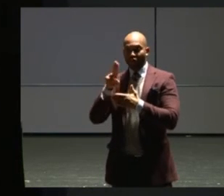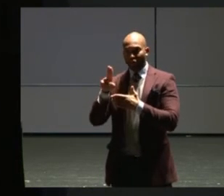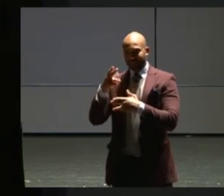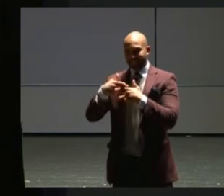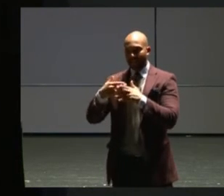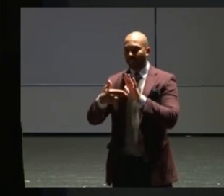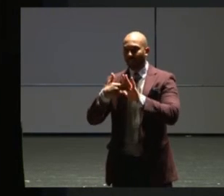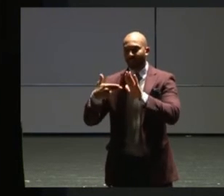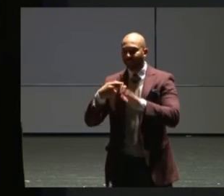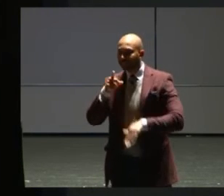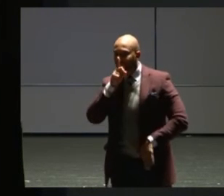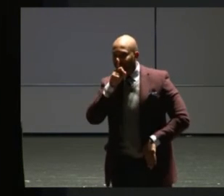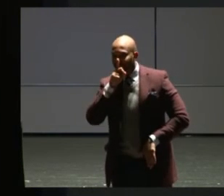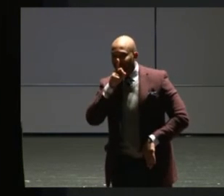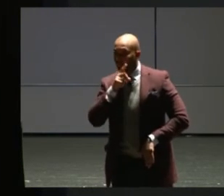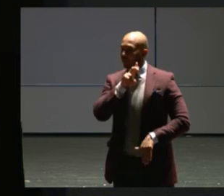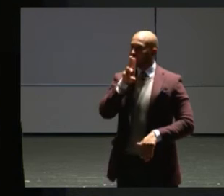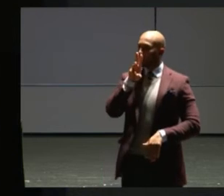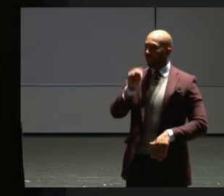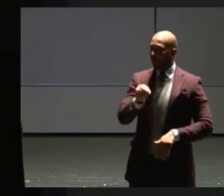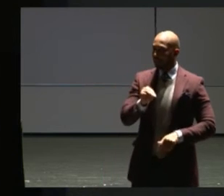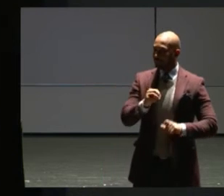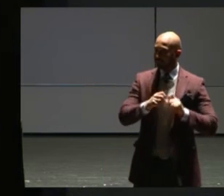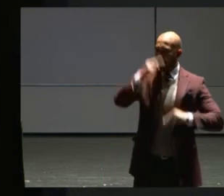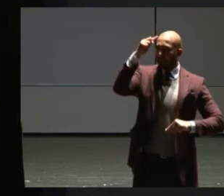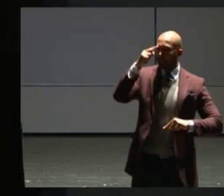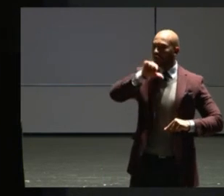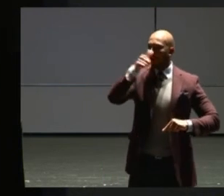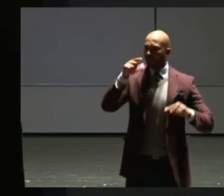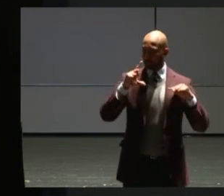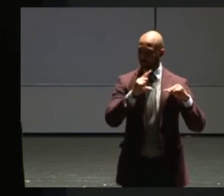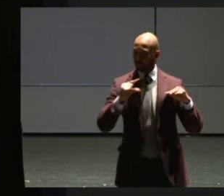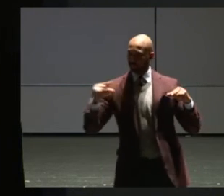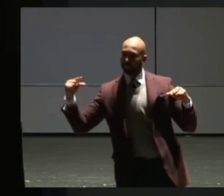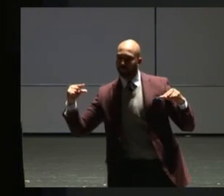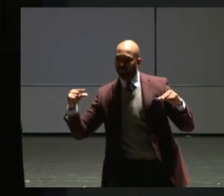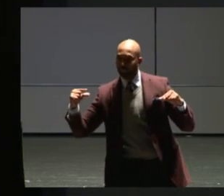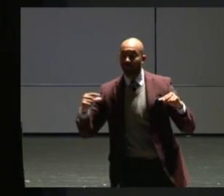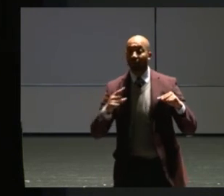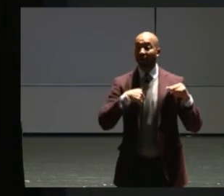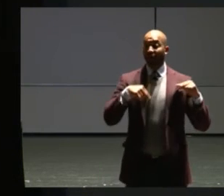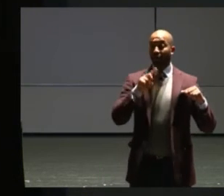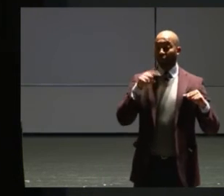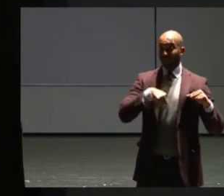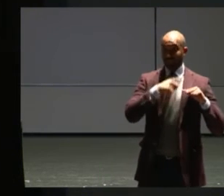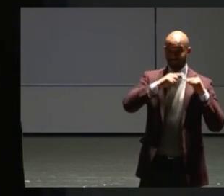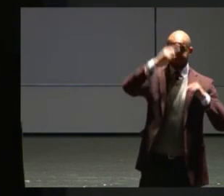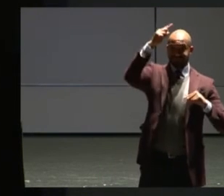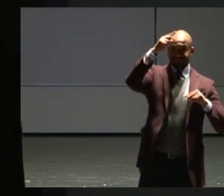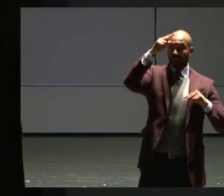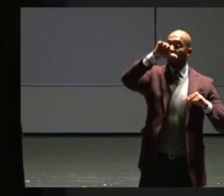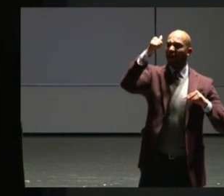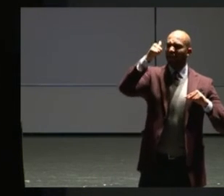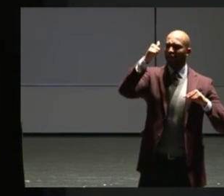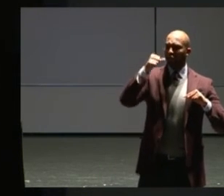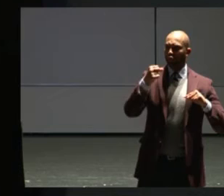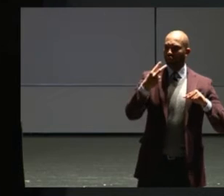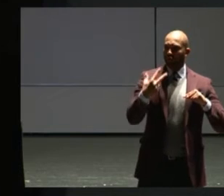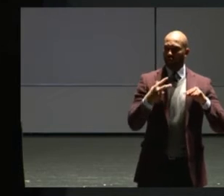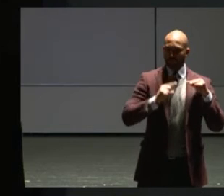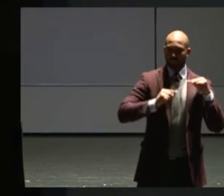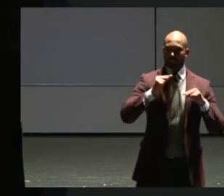there, but I could kind of fill in the blanks, and it was kind of fun to see that. The next nearest university was only 2/3 of the way toward where we